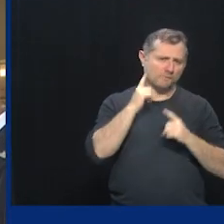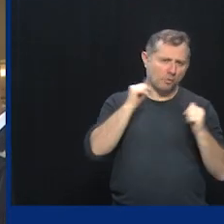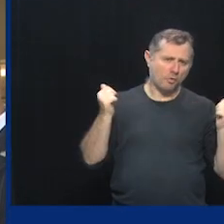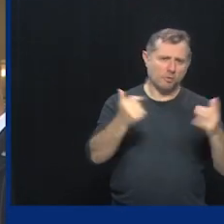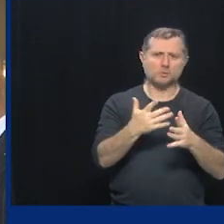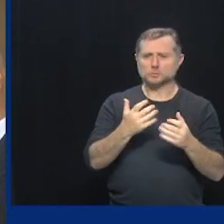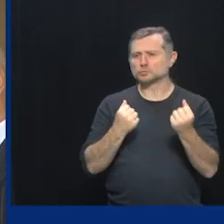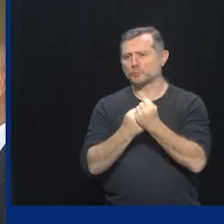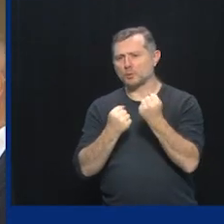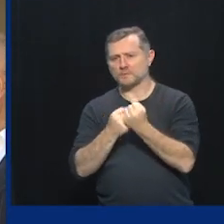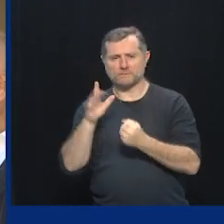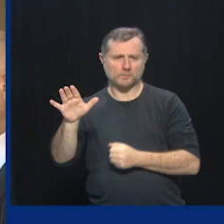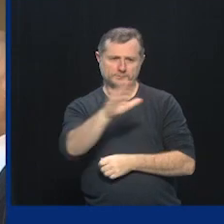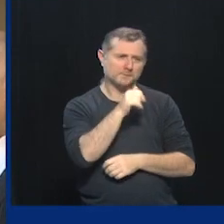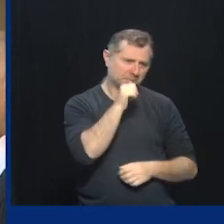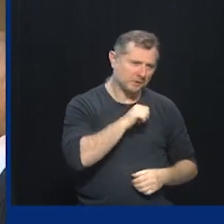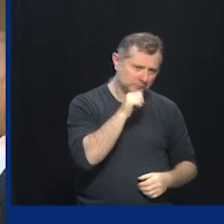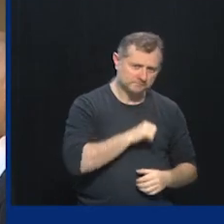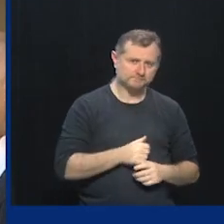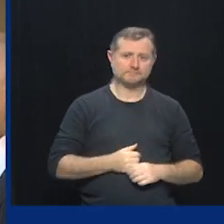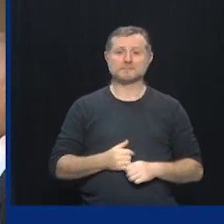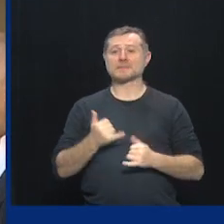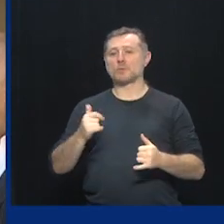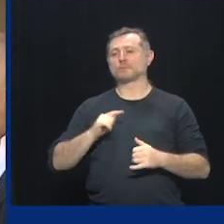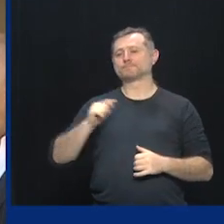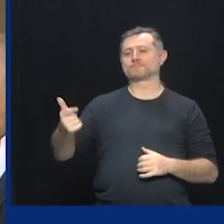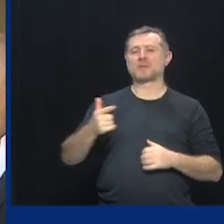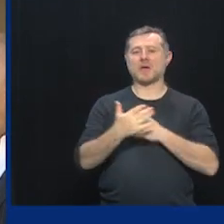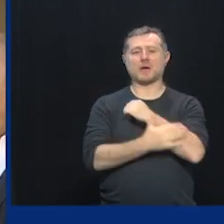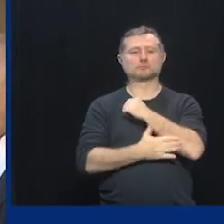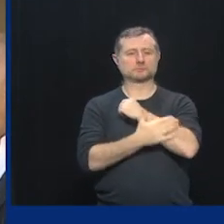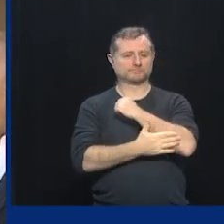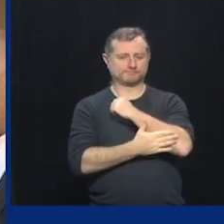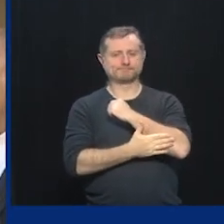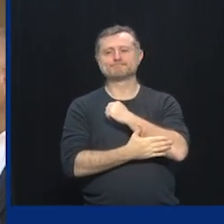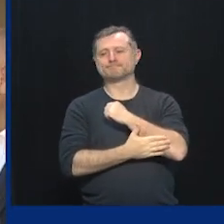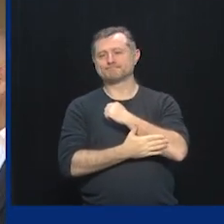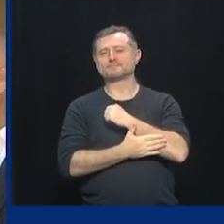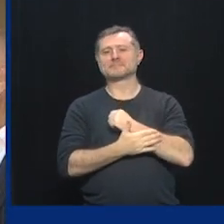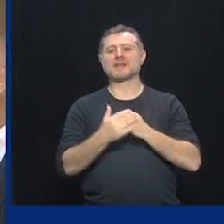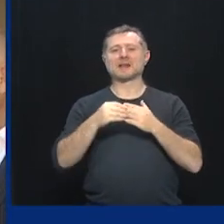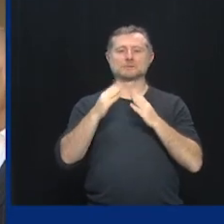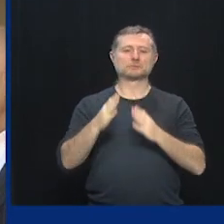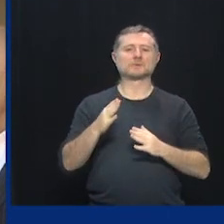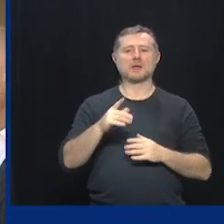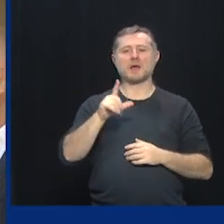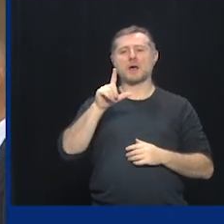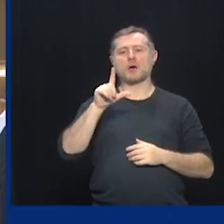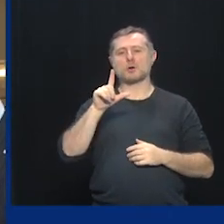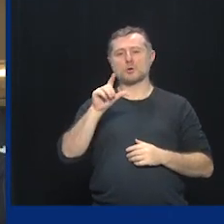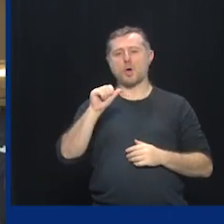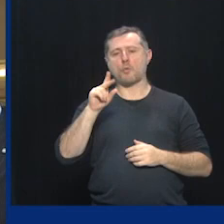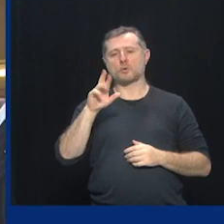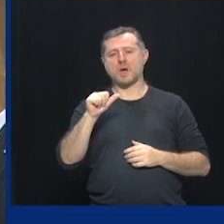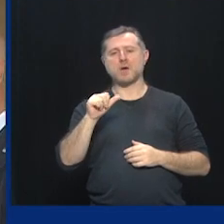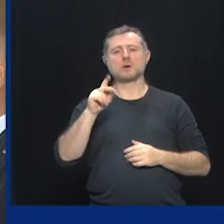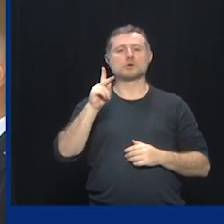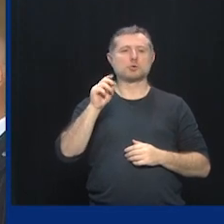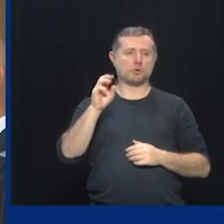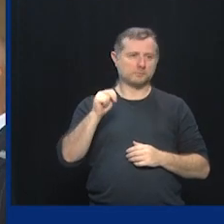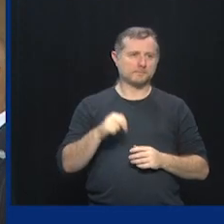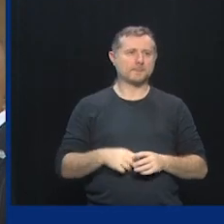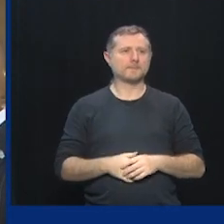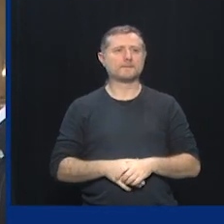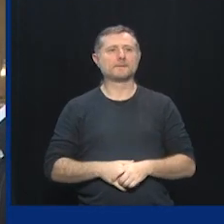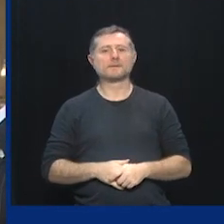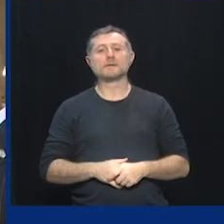patience. Now, County Executive Laura Curran is going to speak. Thank you. Thank you very much, Phil. And thank